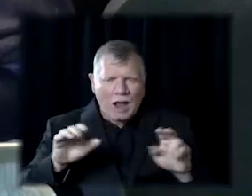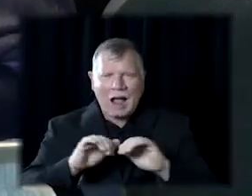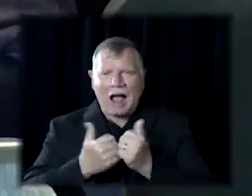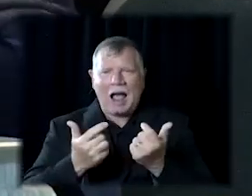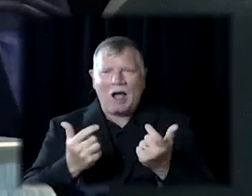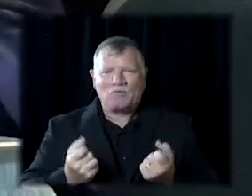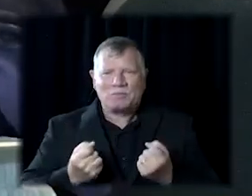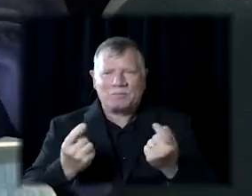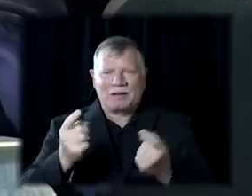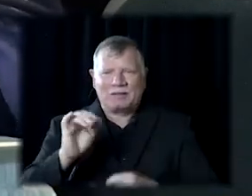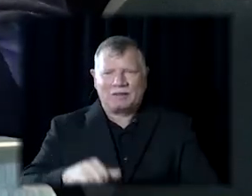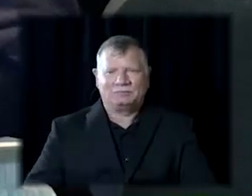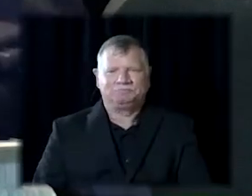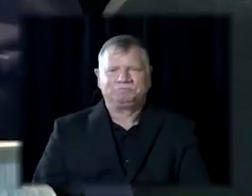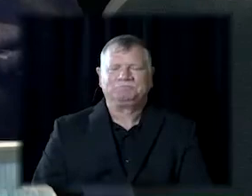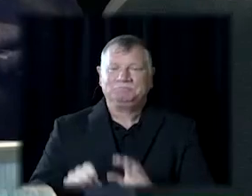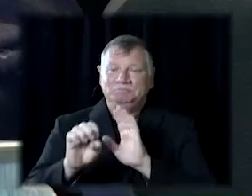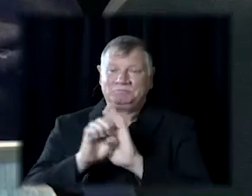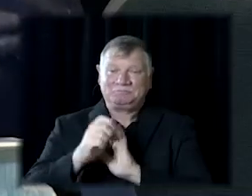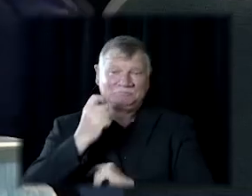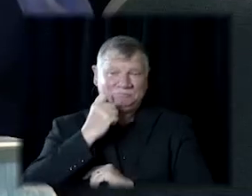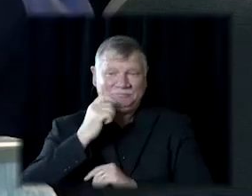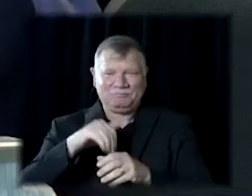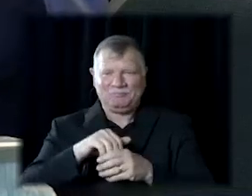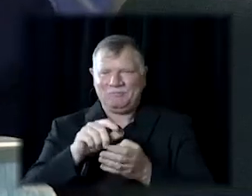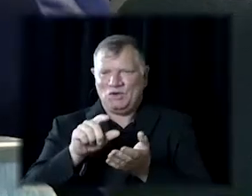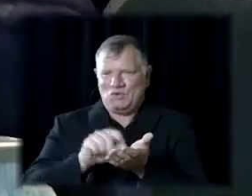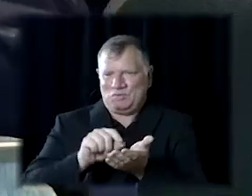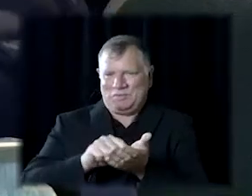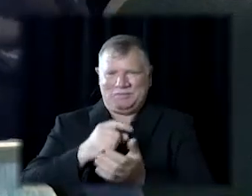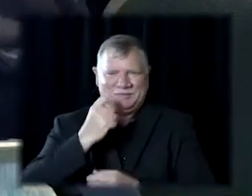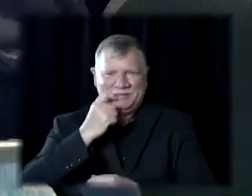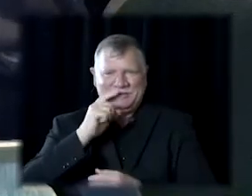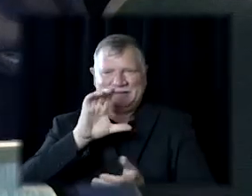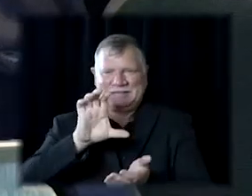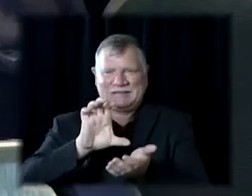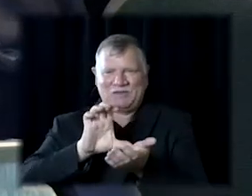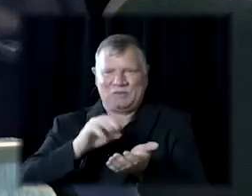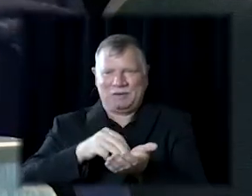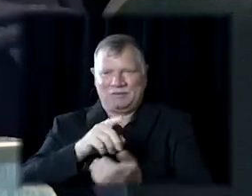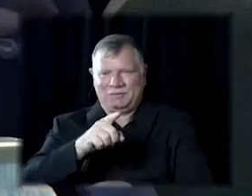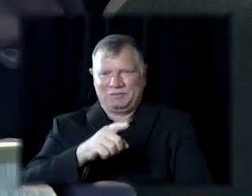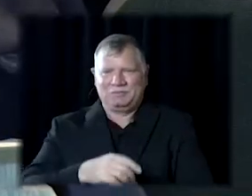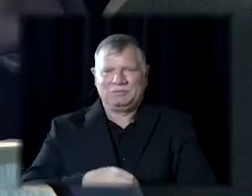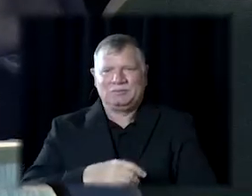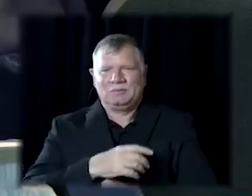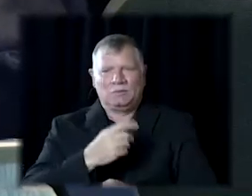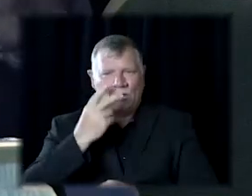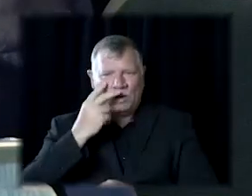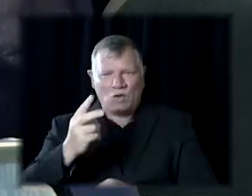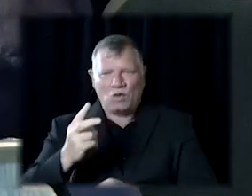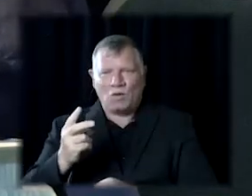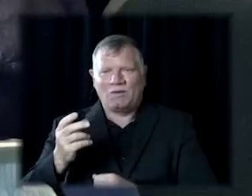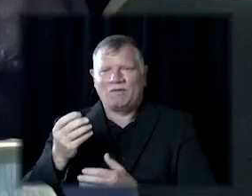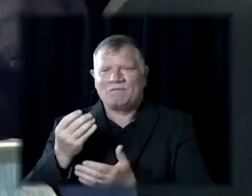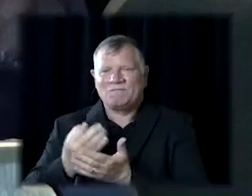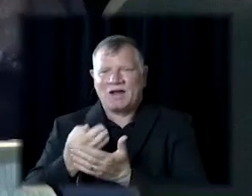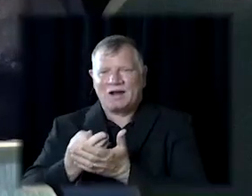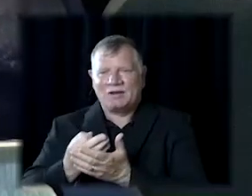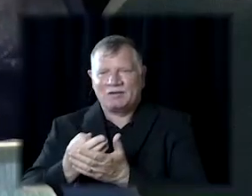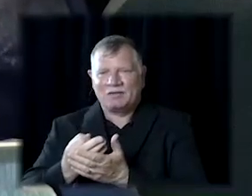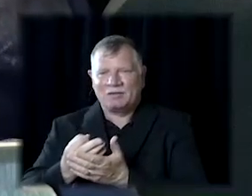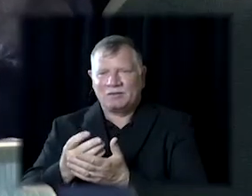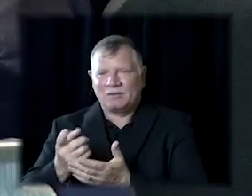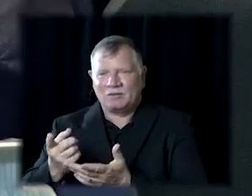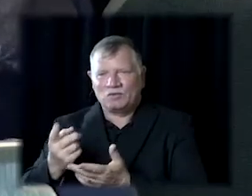spent. An example recently came up in the press with Centro Medico. When you look only at the general fund number for Centro